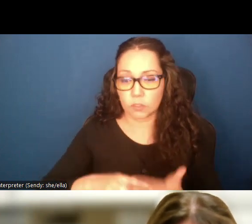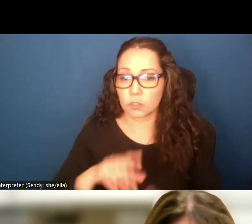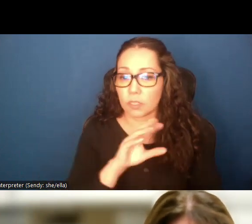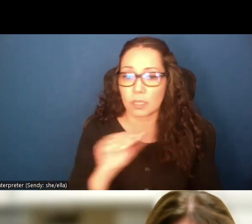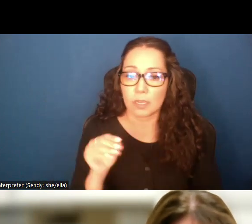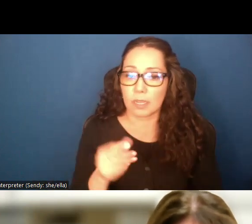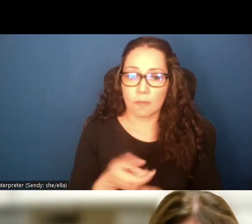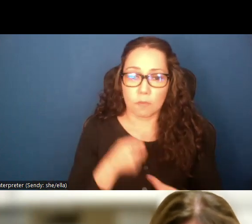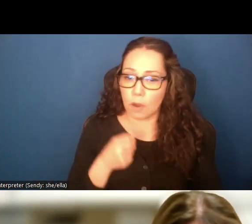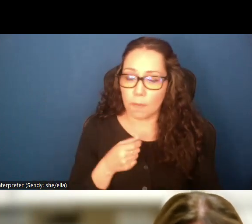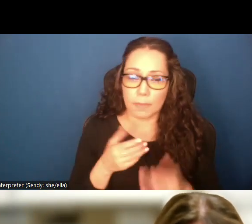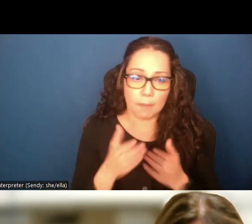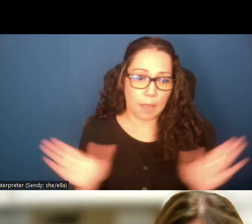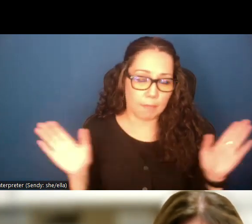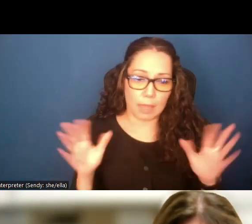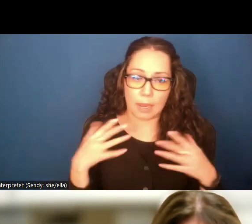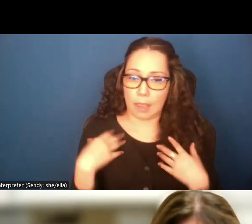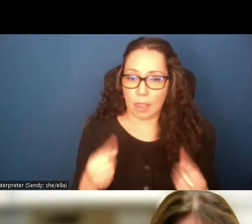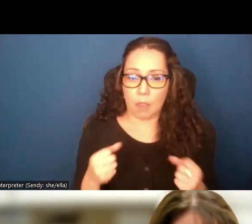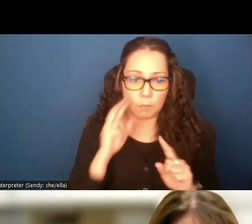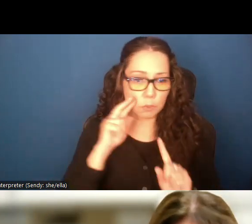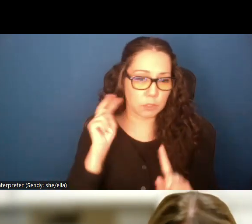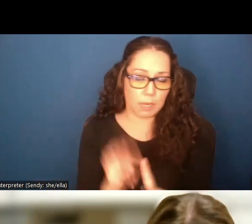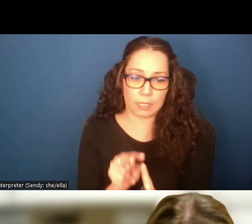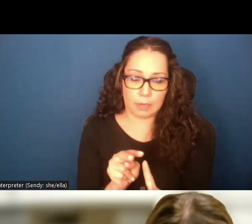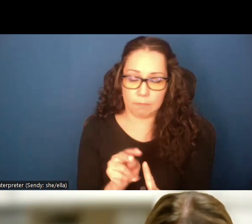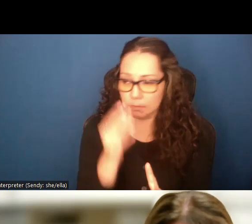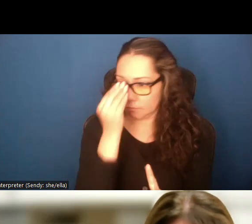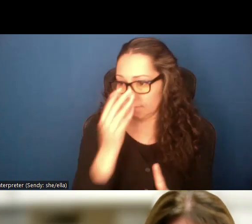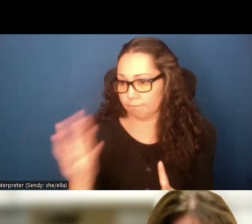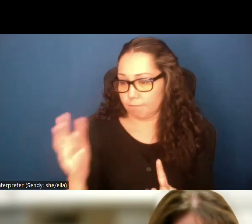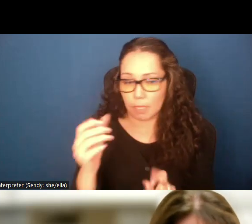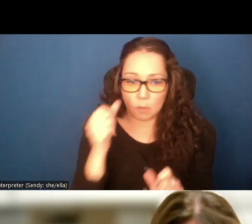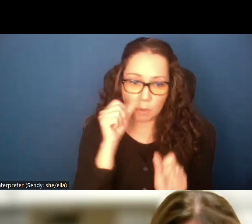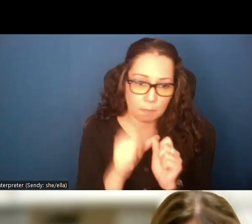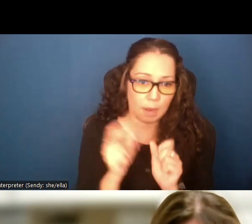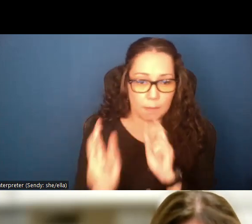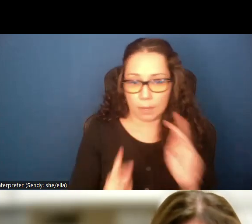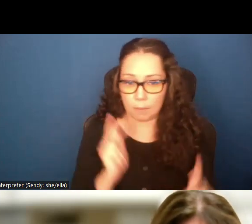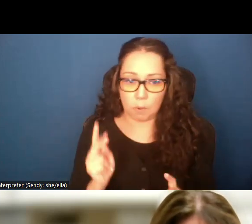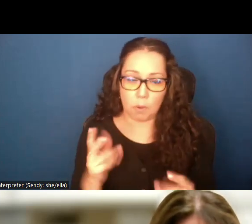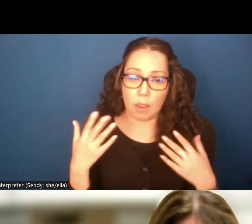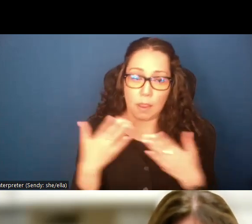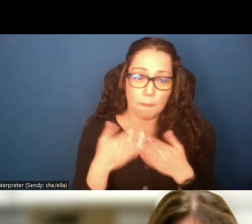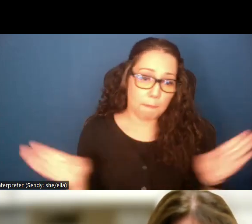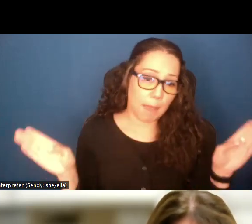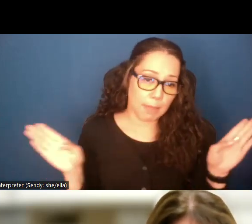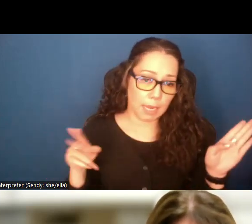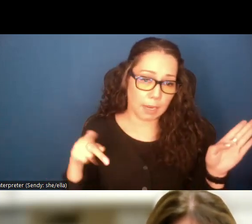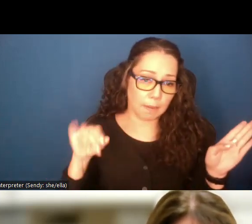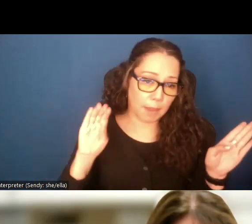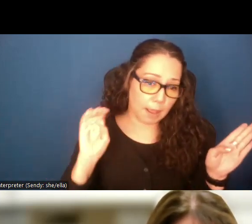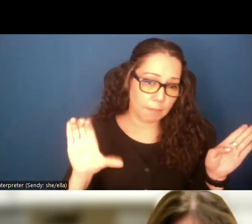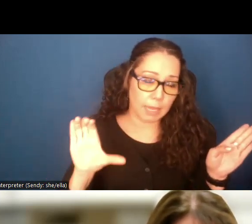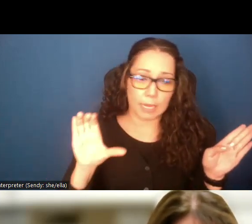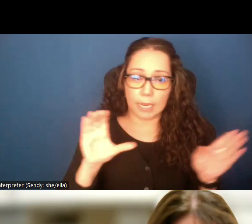from the public health perspective, just want to remind folks that public health and local